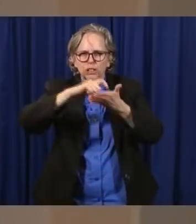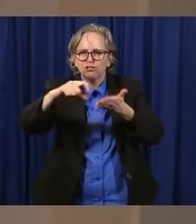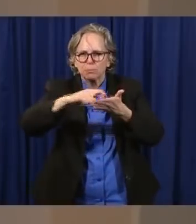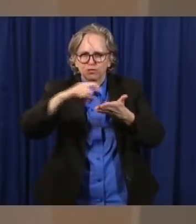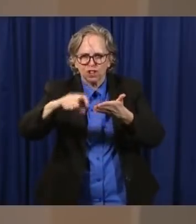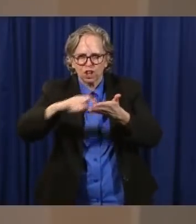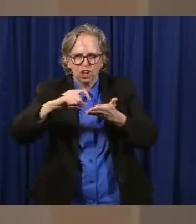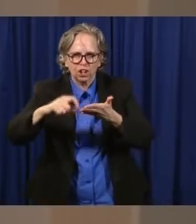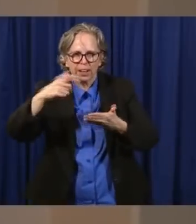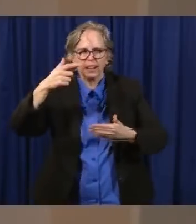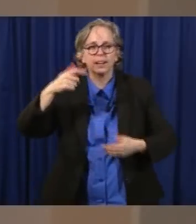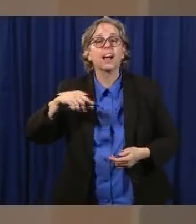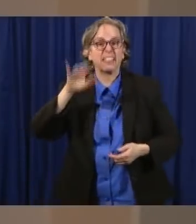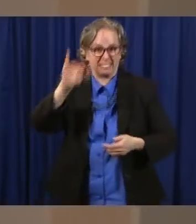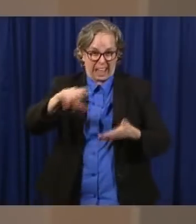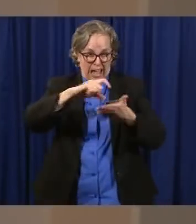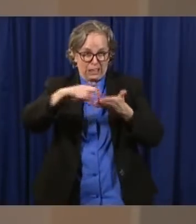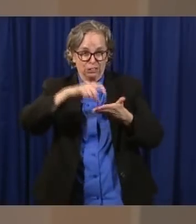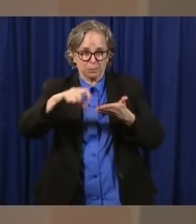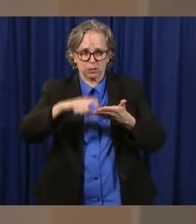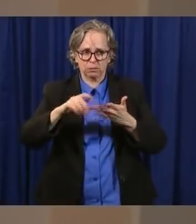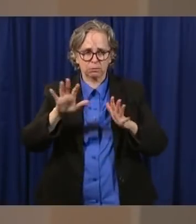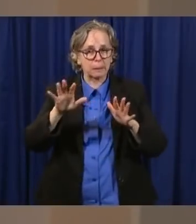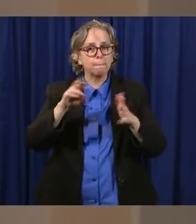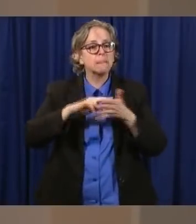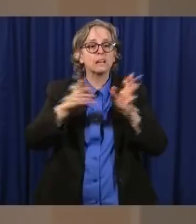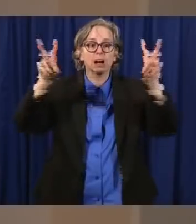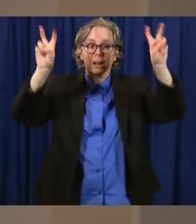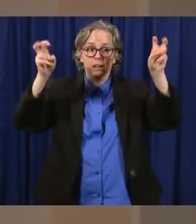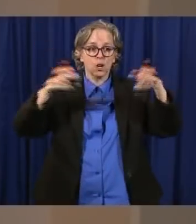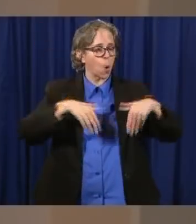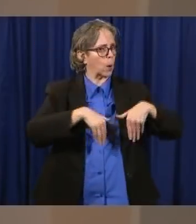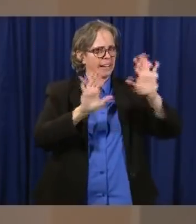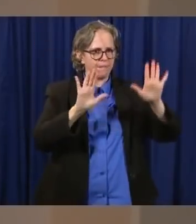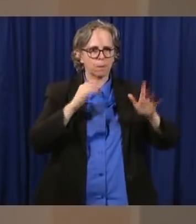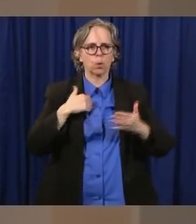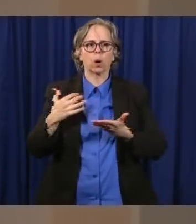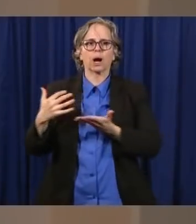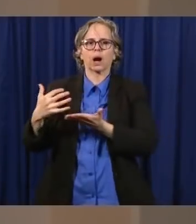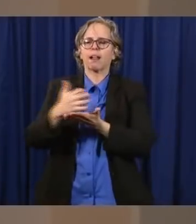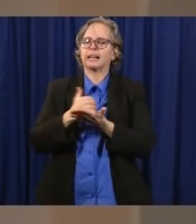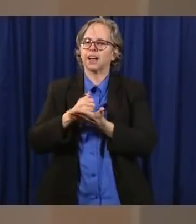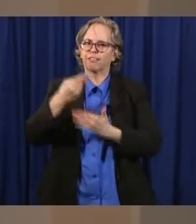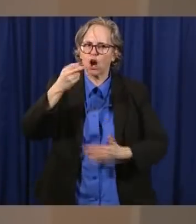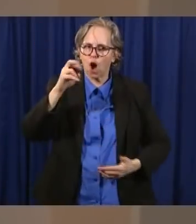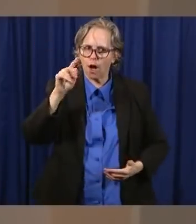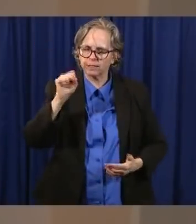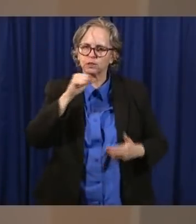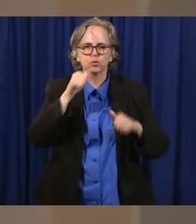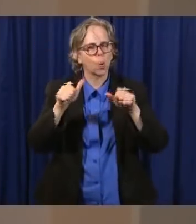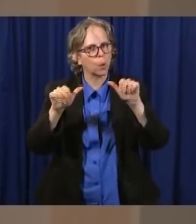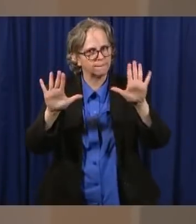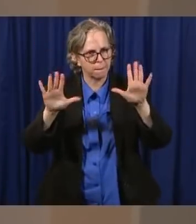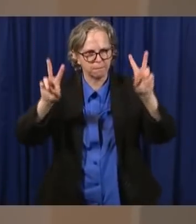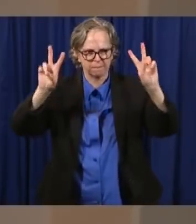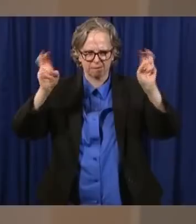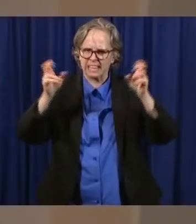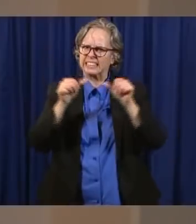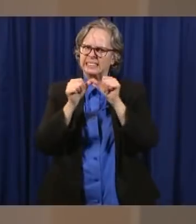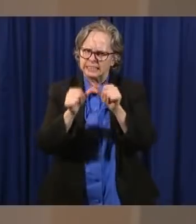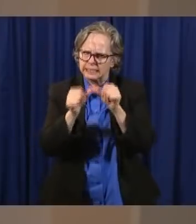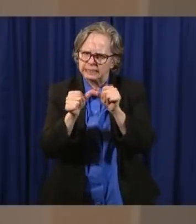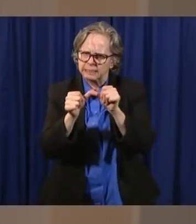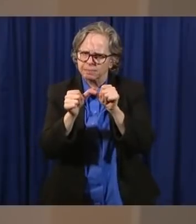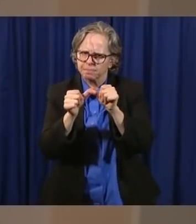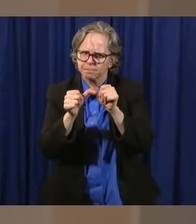harvest if we do not give up." And that's my prayer and plea today, that we not give up, that we stay the course, and that we will come out